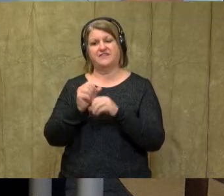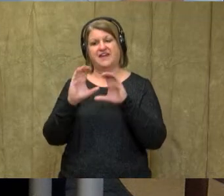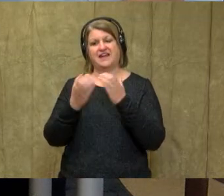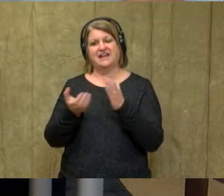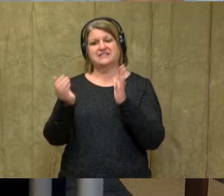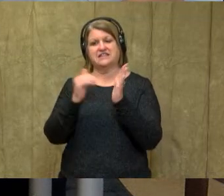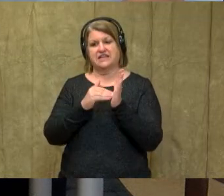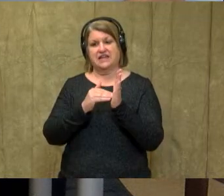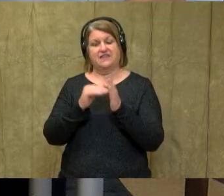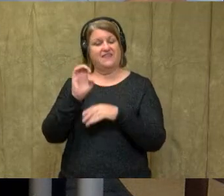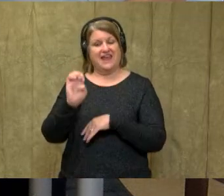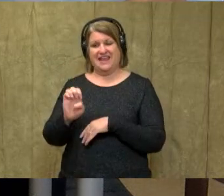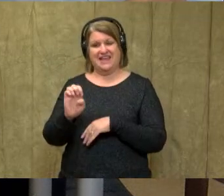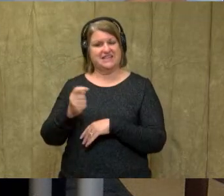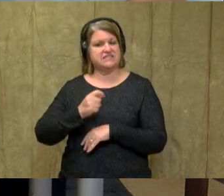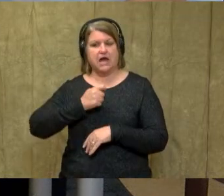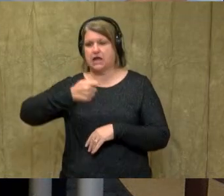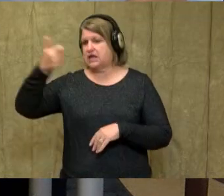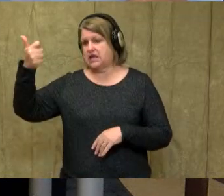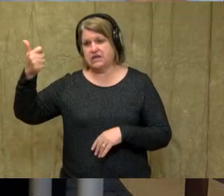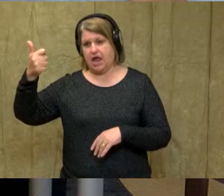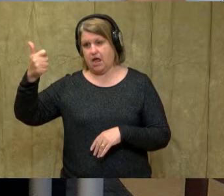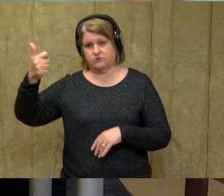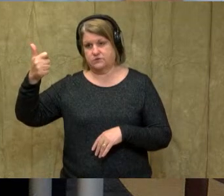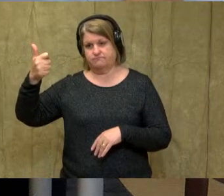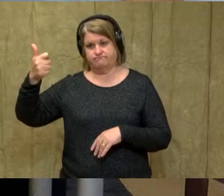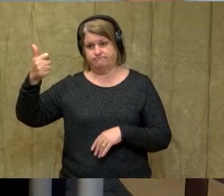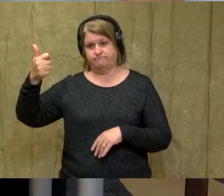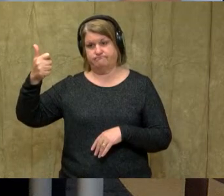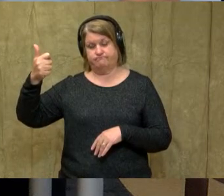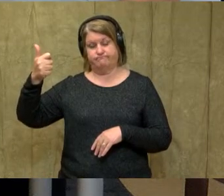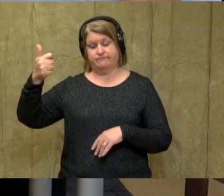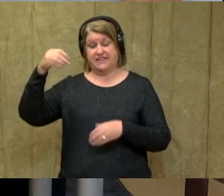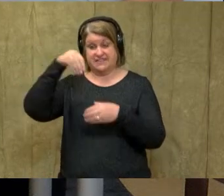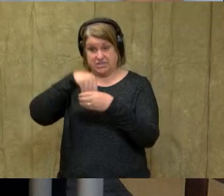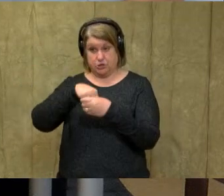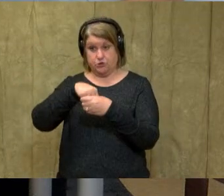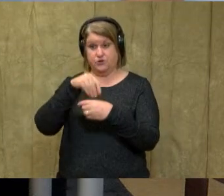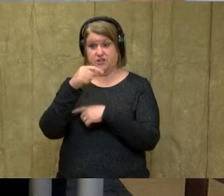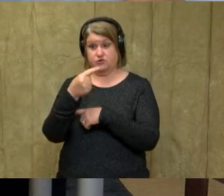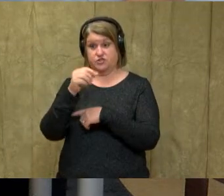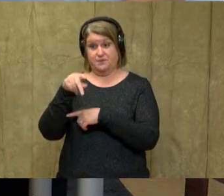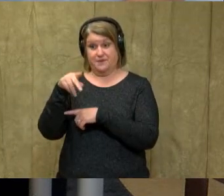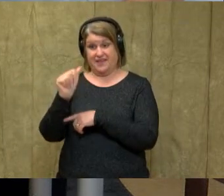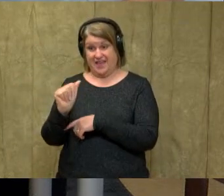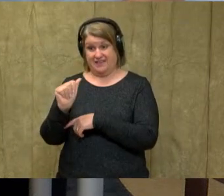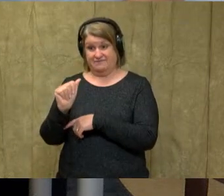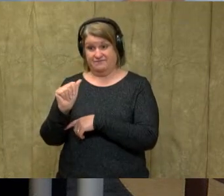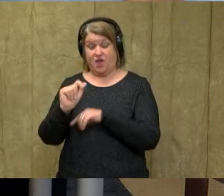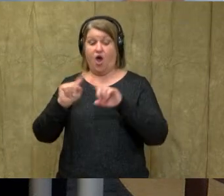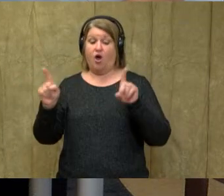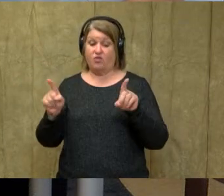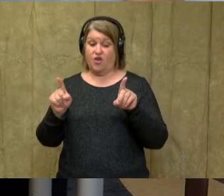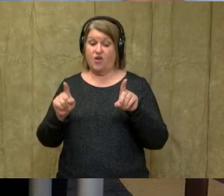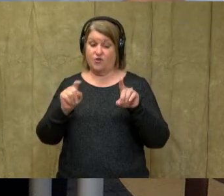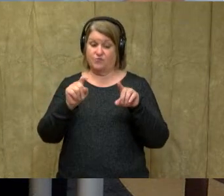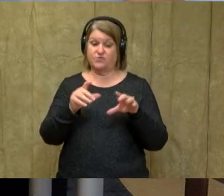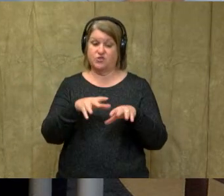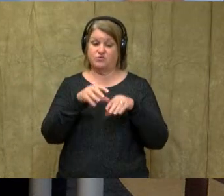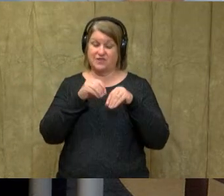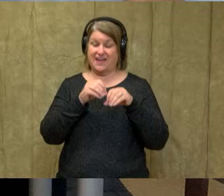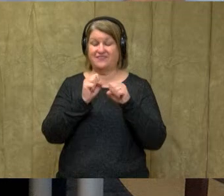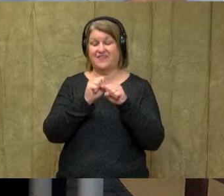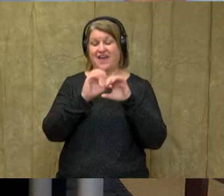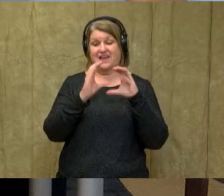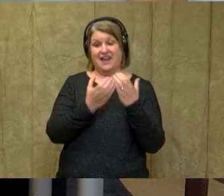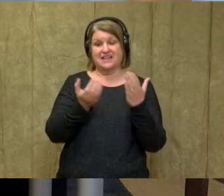And that E counts as 0 points on your GPA. But even though you retake it, it still stays on your transcript as